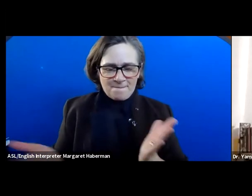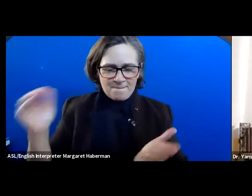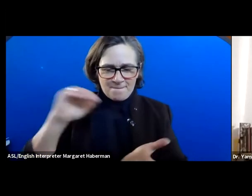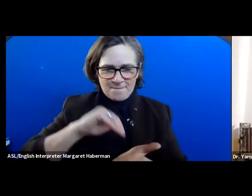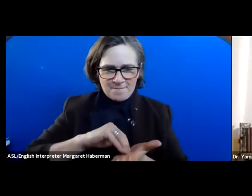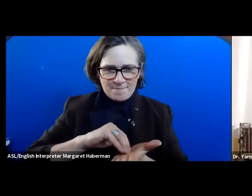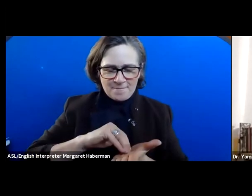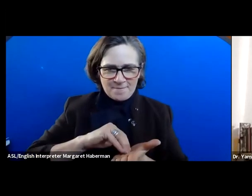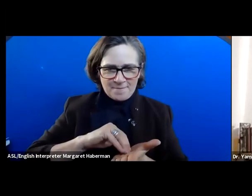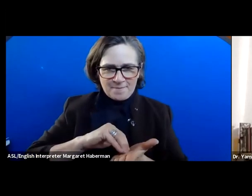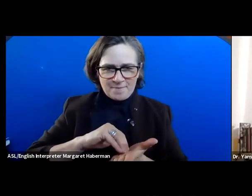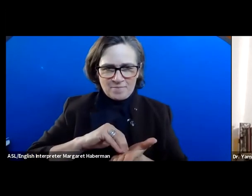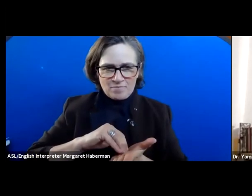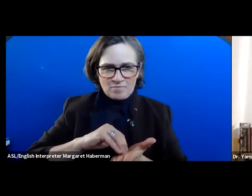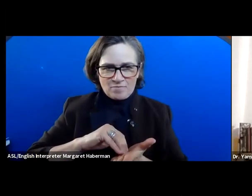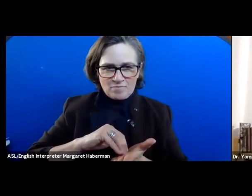The movement for Black Lives,